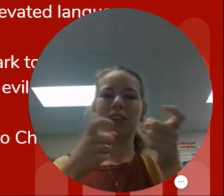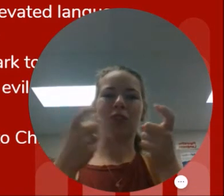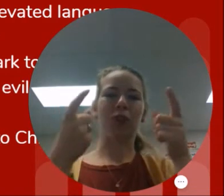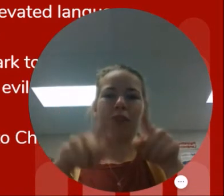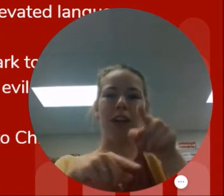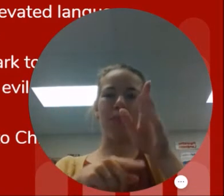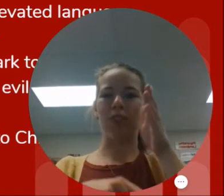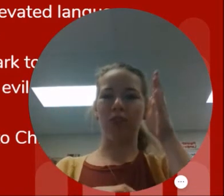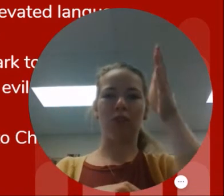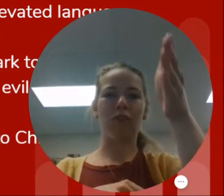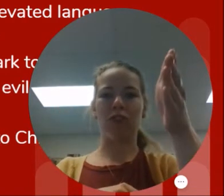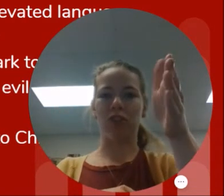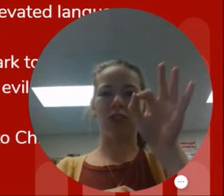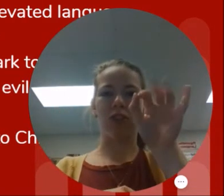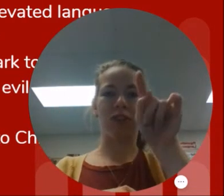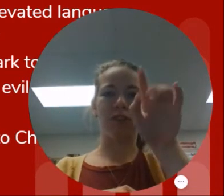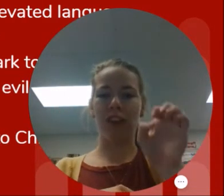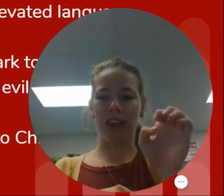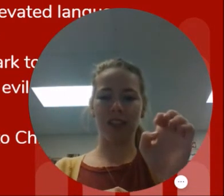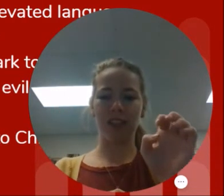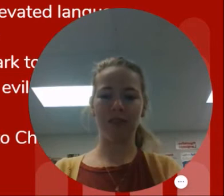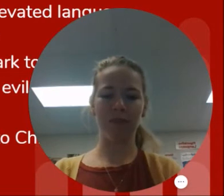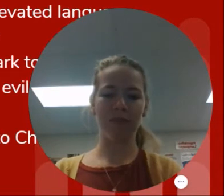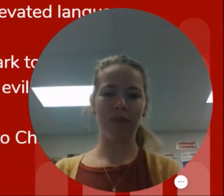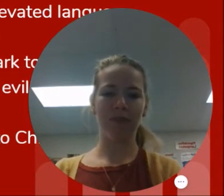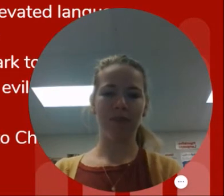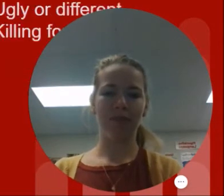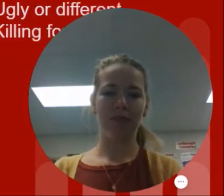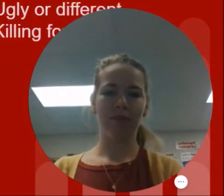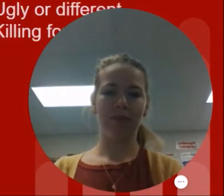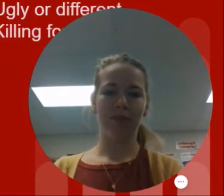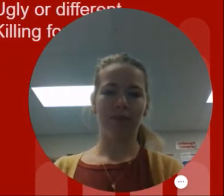someone is controlling what happens to you in the future. So your fate.